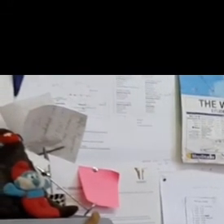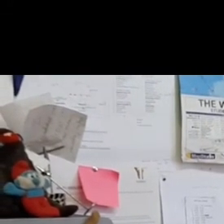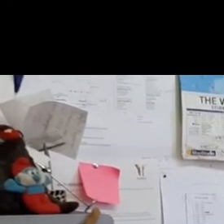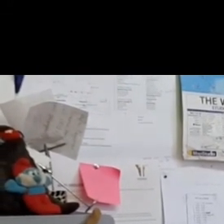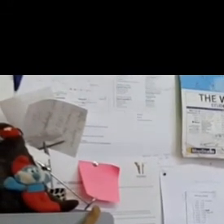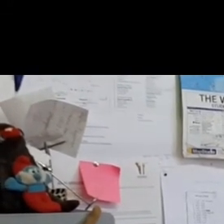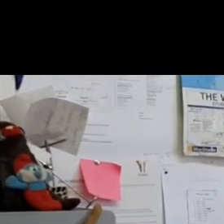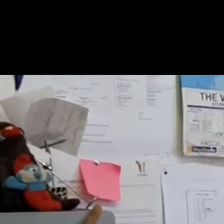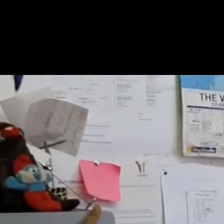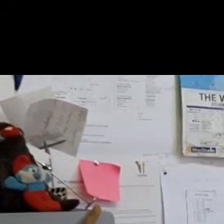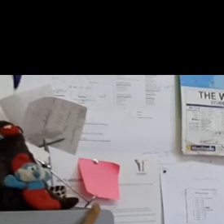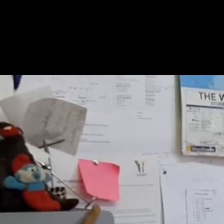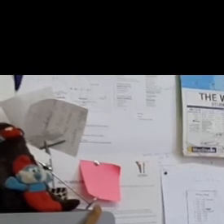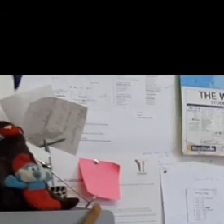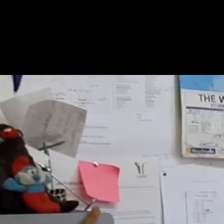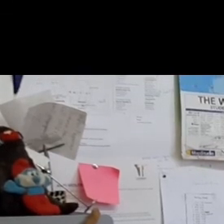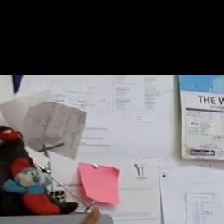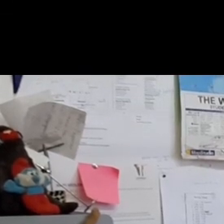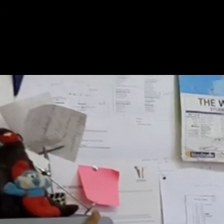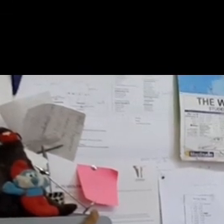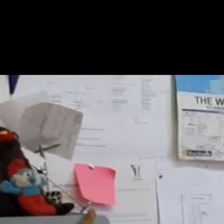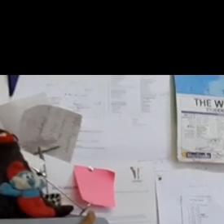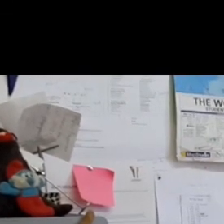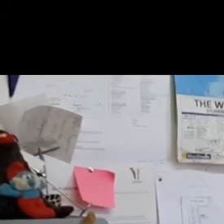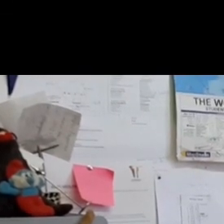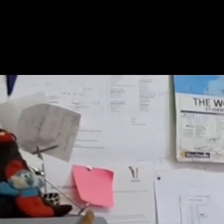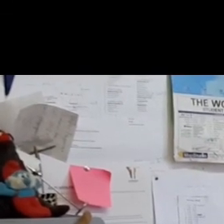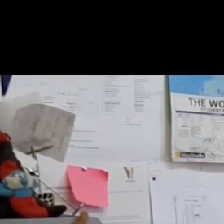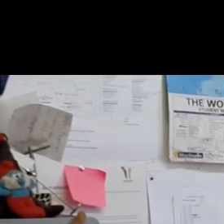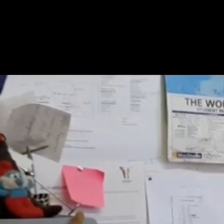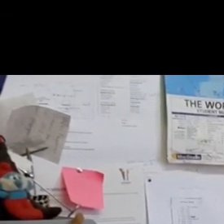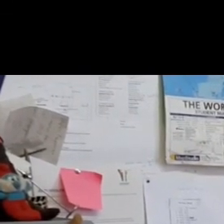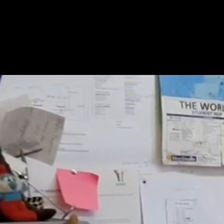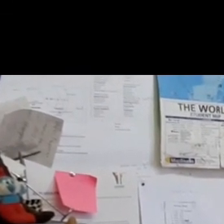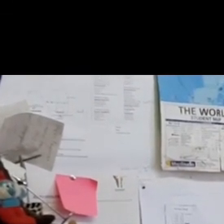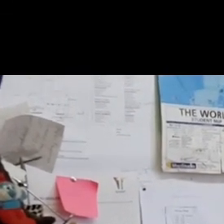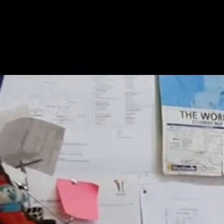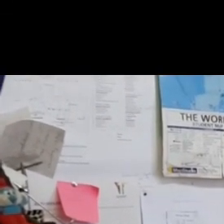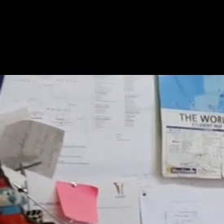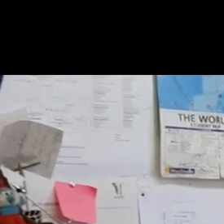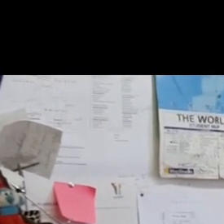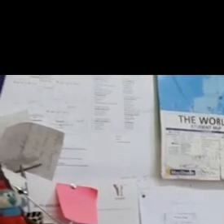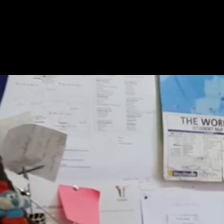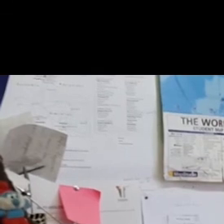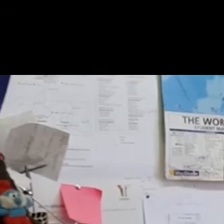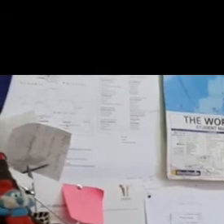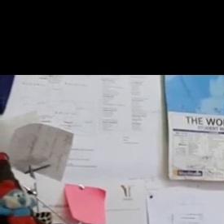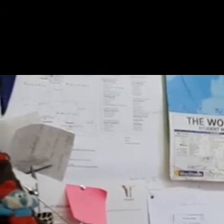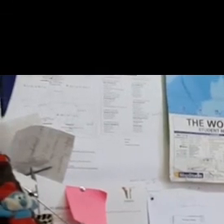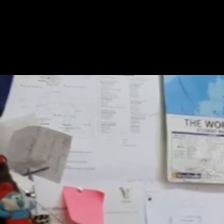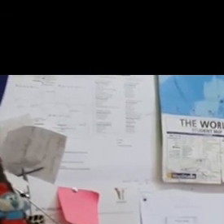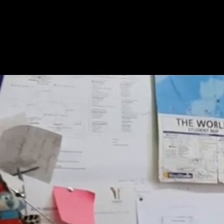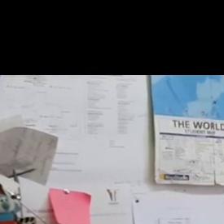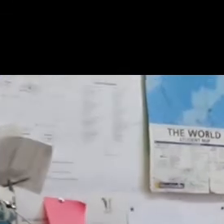week 3's booklet. Then it is also helpful. Then you see the learners at least have done something. And then they are really